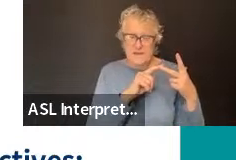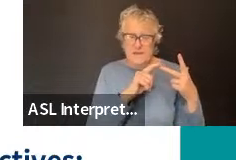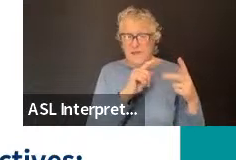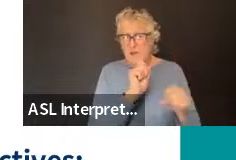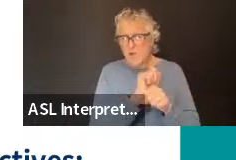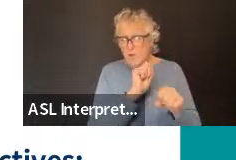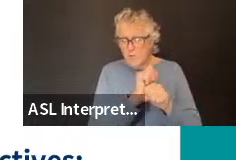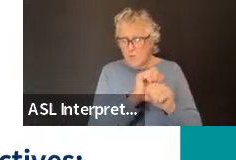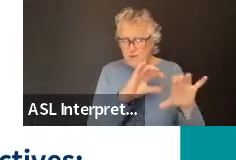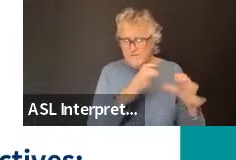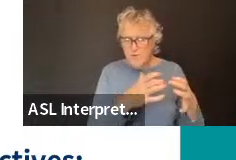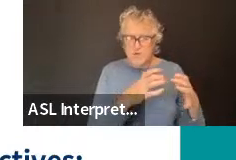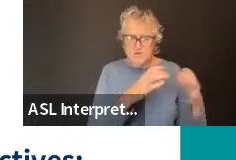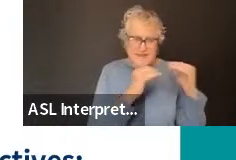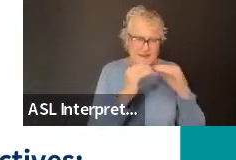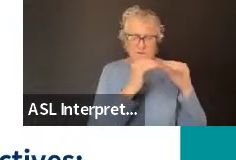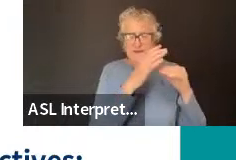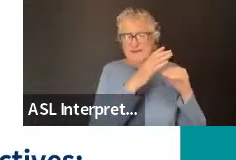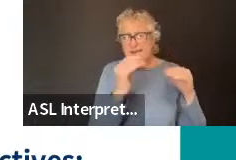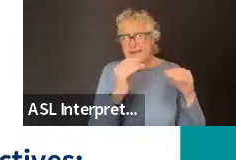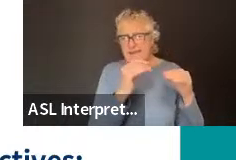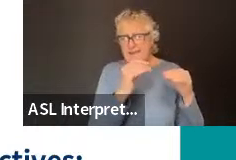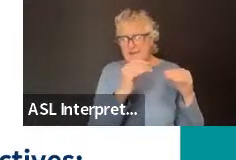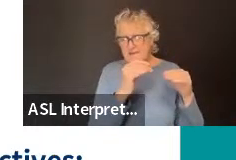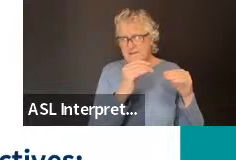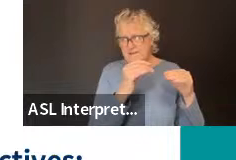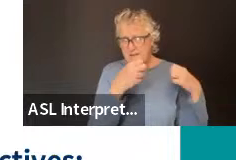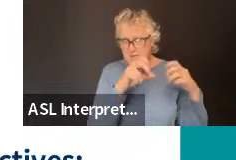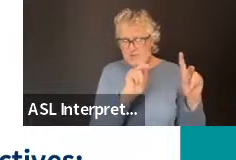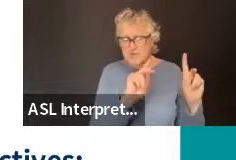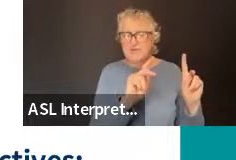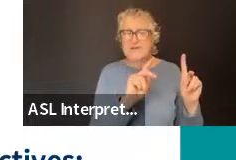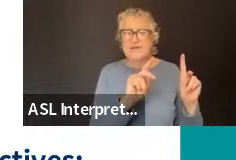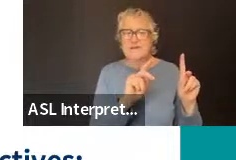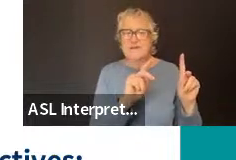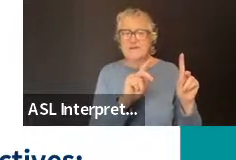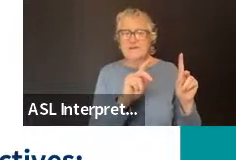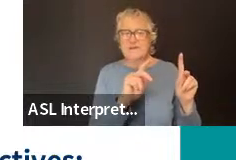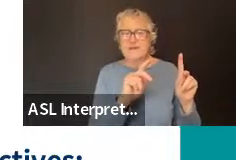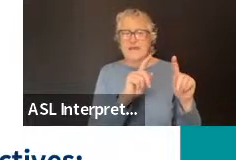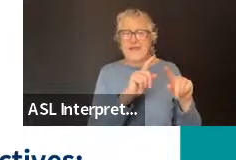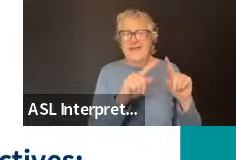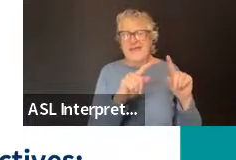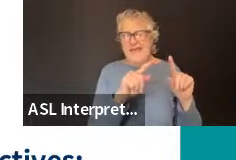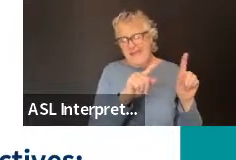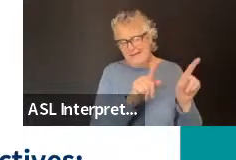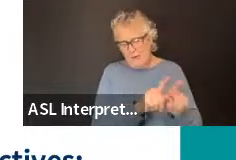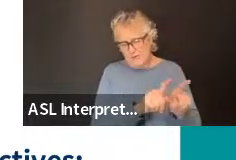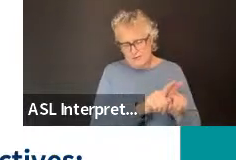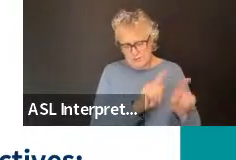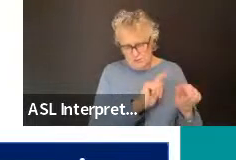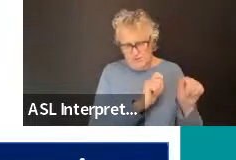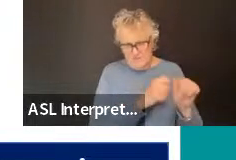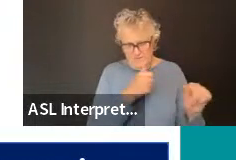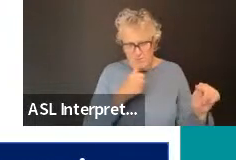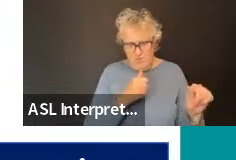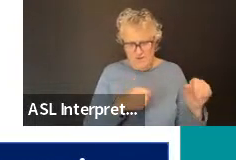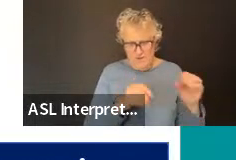economic opportunity, the decision-making process, as well as avoiding further harm. Next slide,